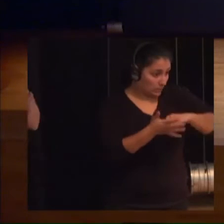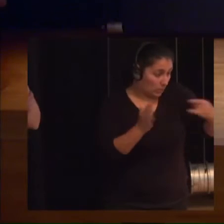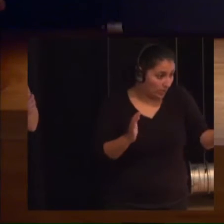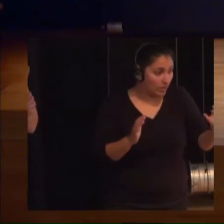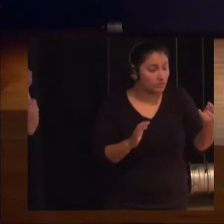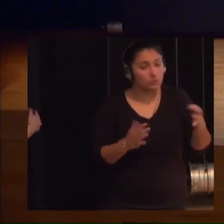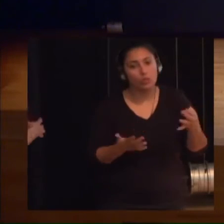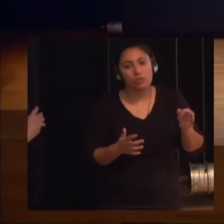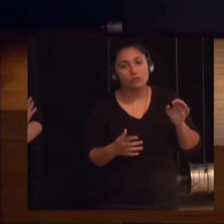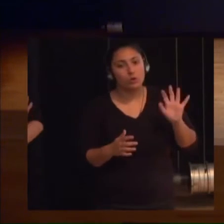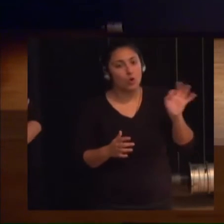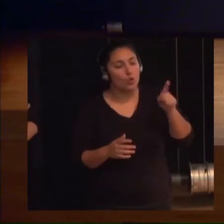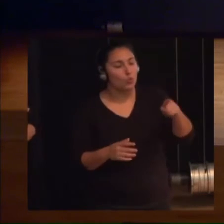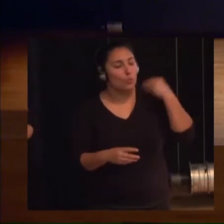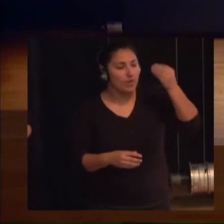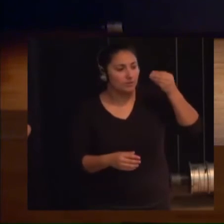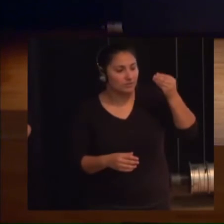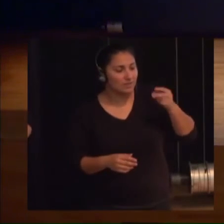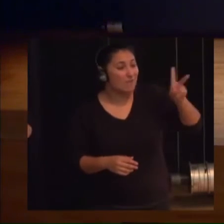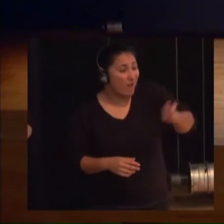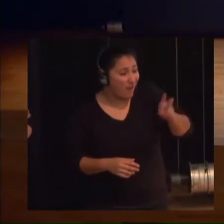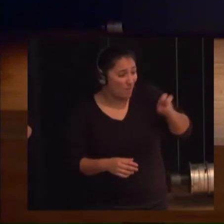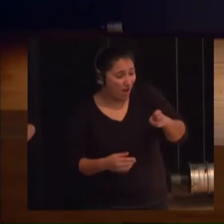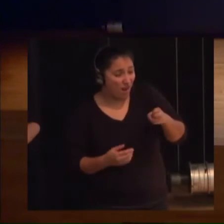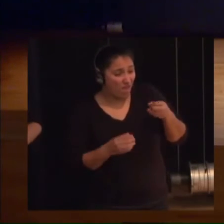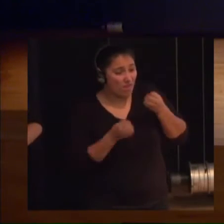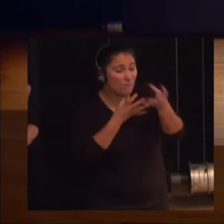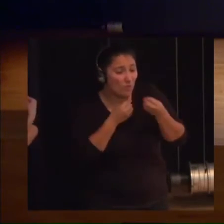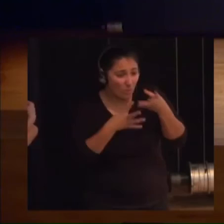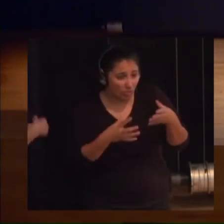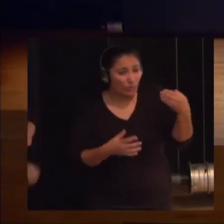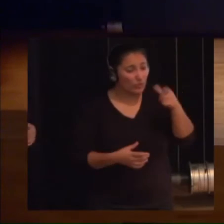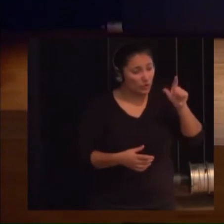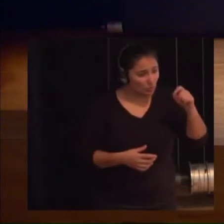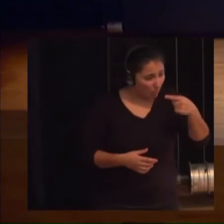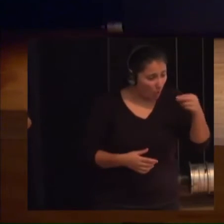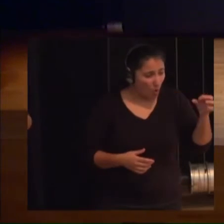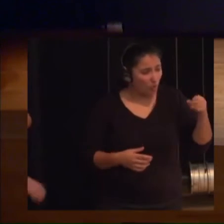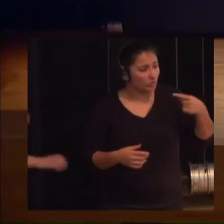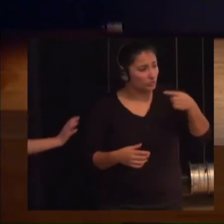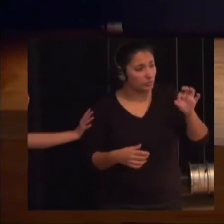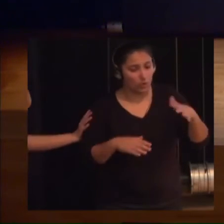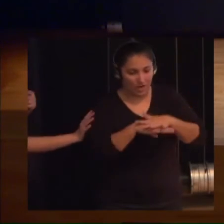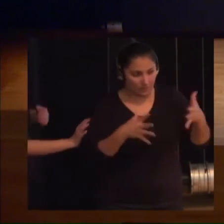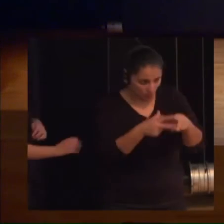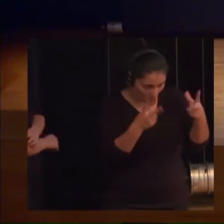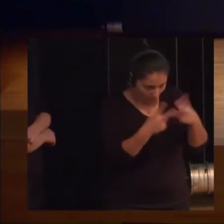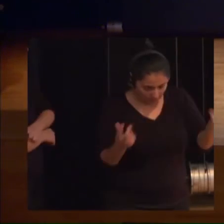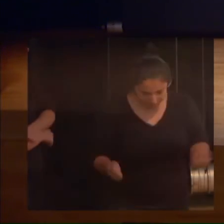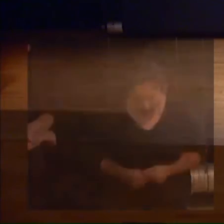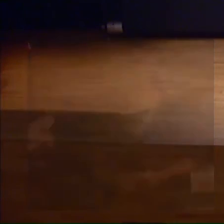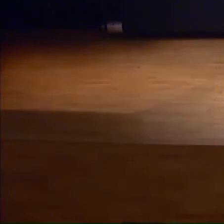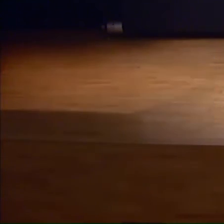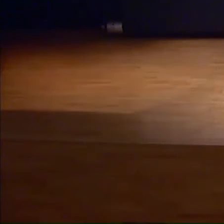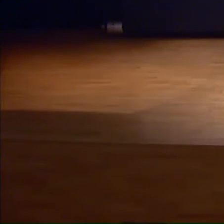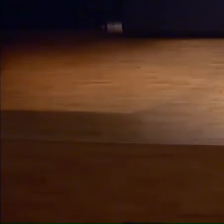es válida o por lo menos si tiene algún aspecto creíble a la hora de actuar o contrastarla de alguna forma. Do you understand in Spanish or